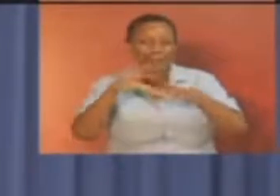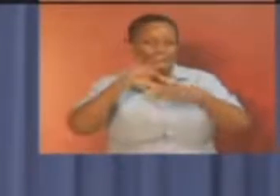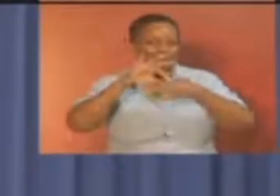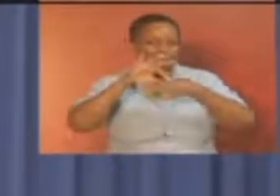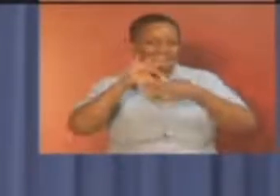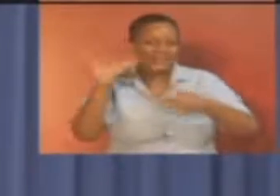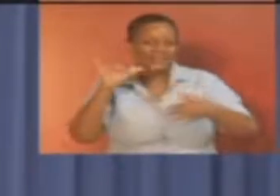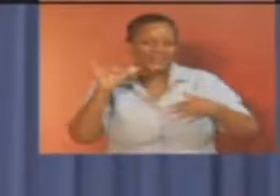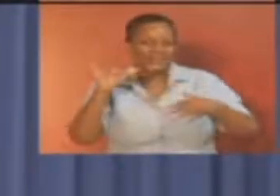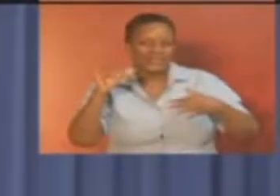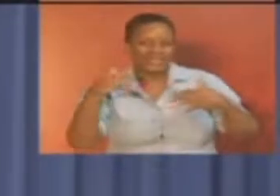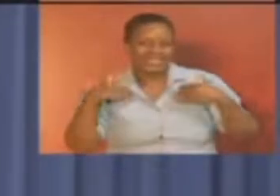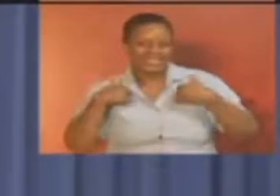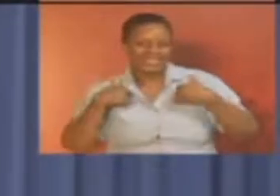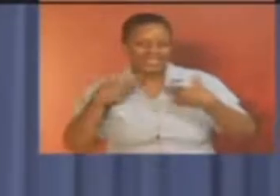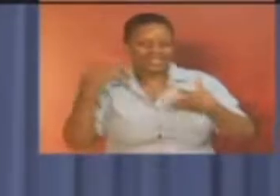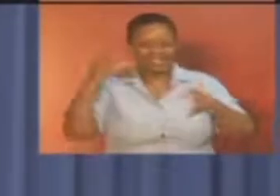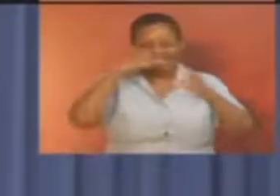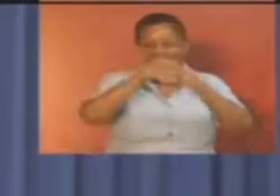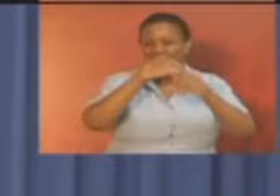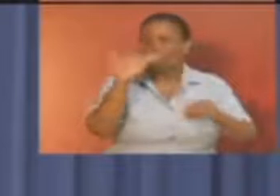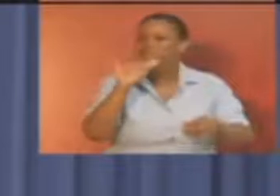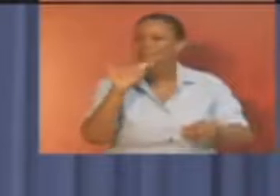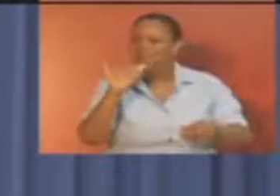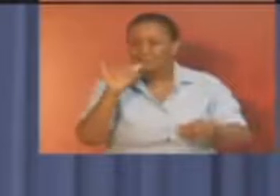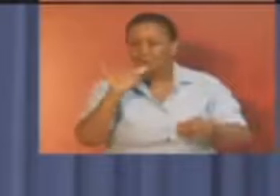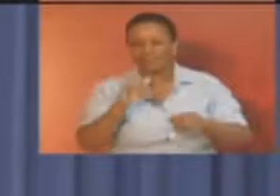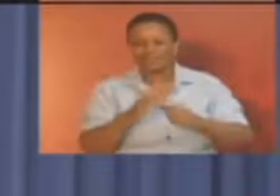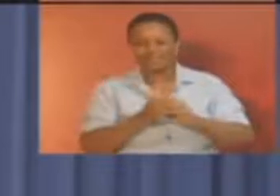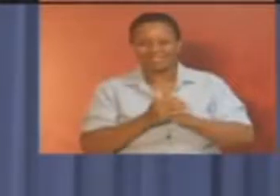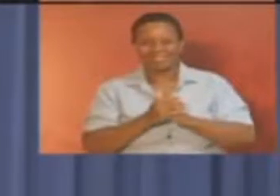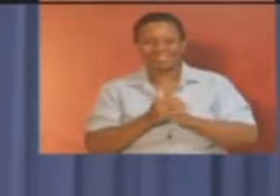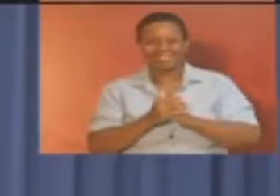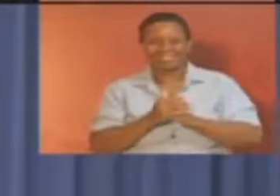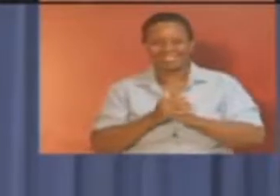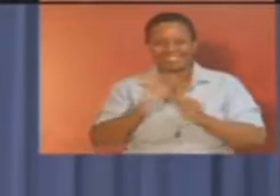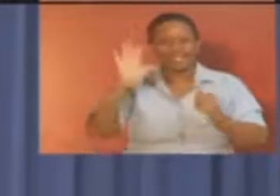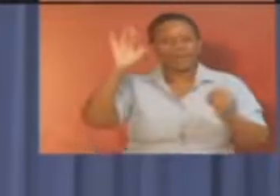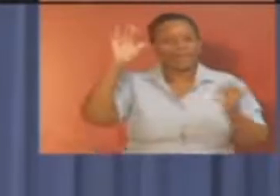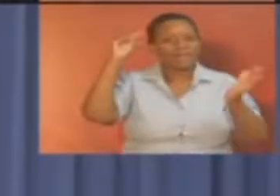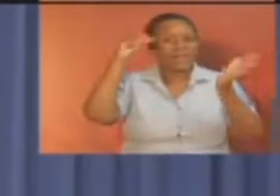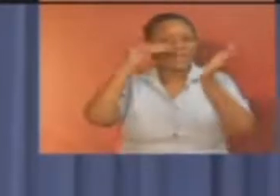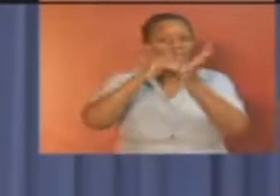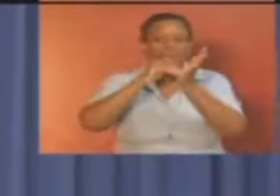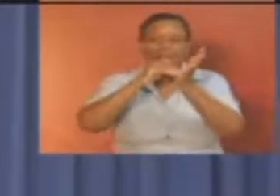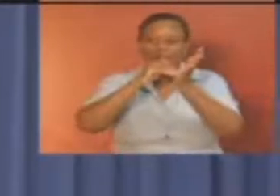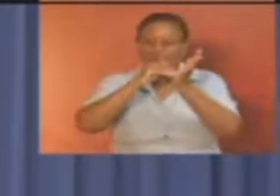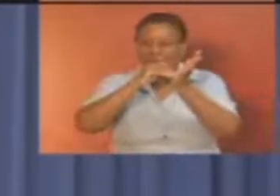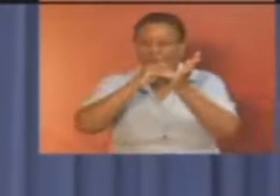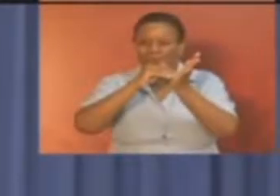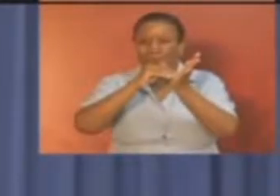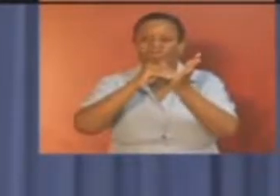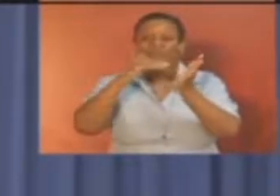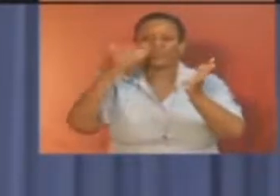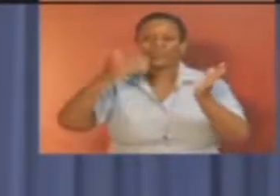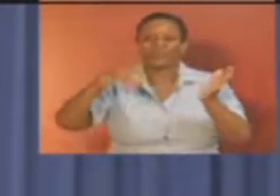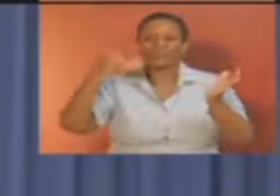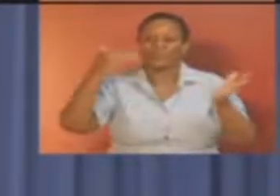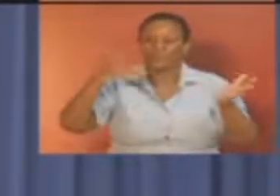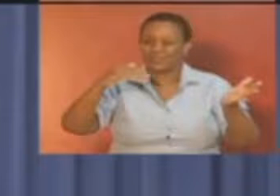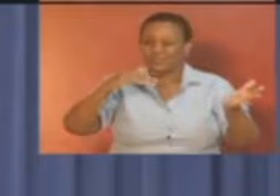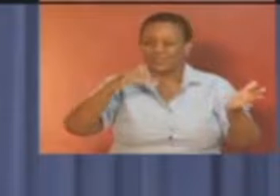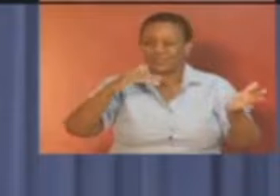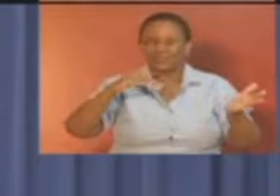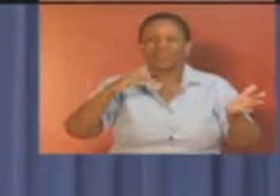So, ladies and gentlemen, 25,000 of those will go a long, long way to help